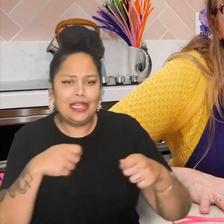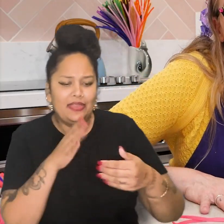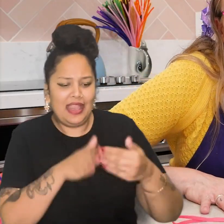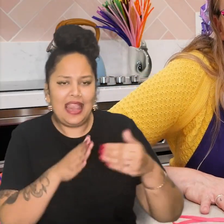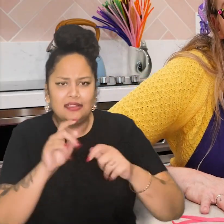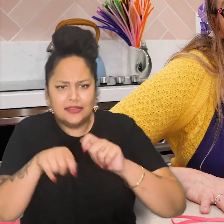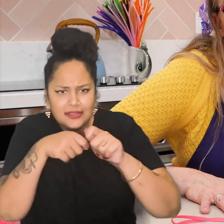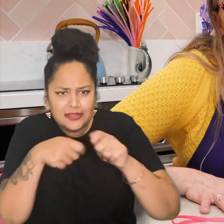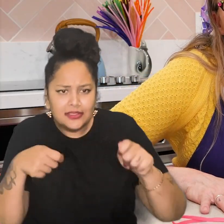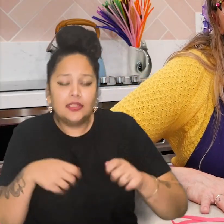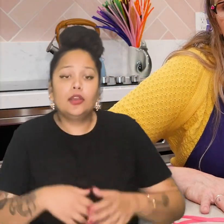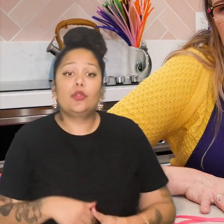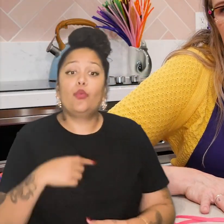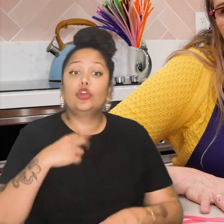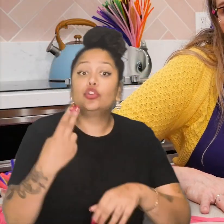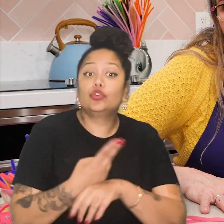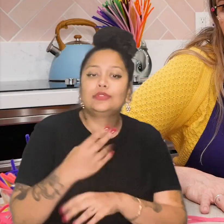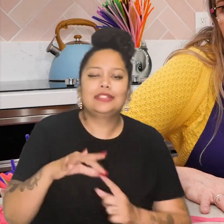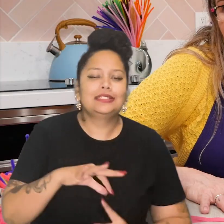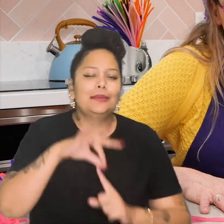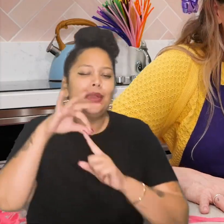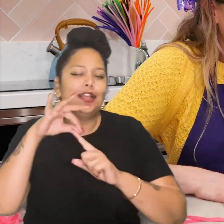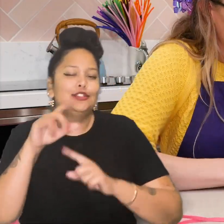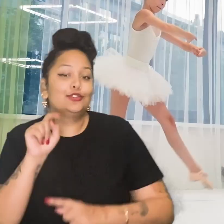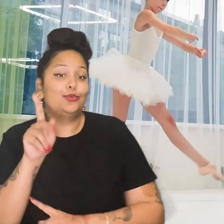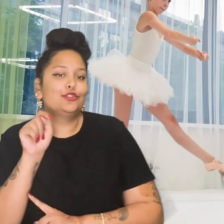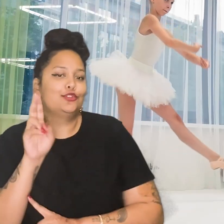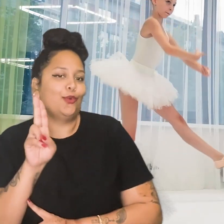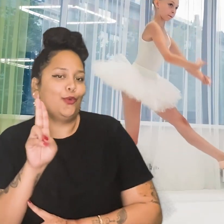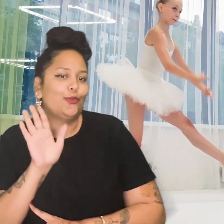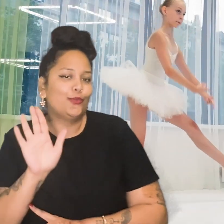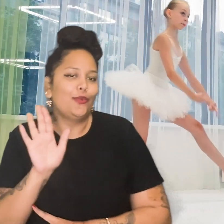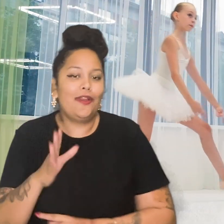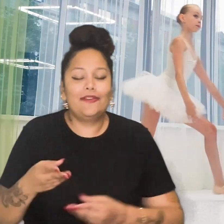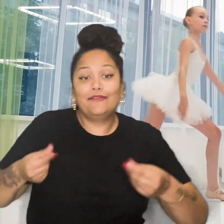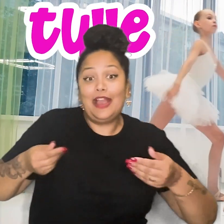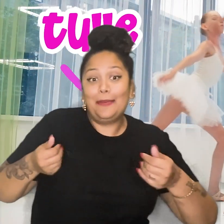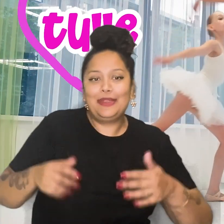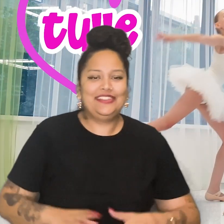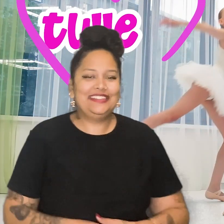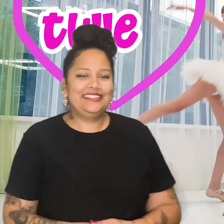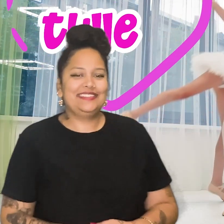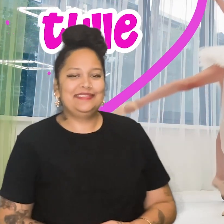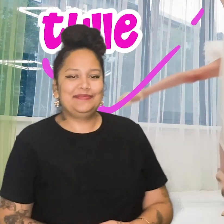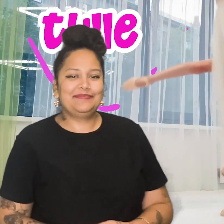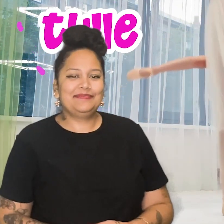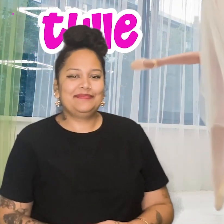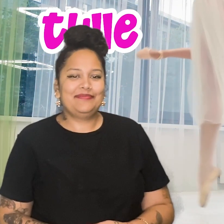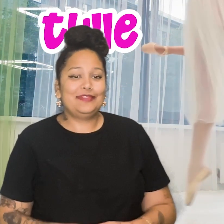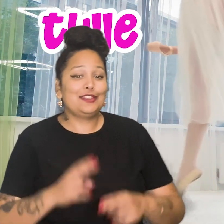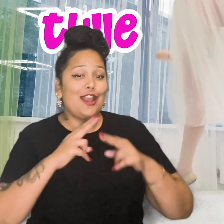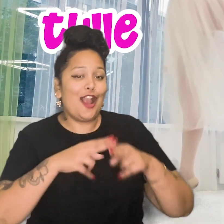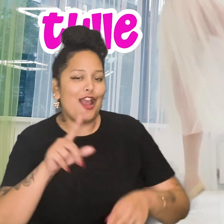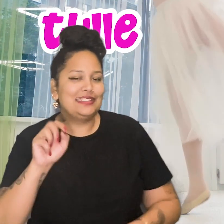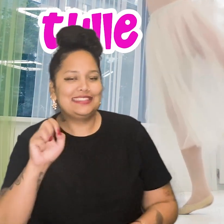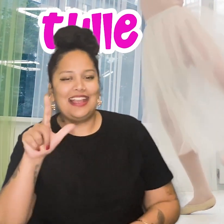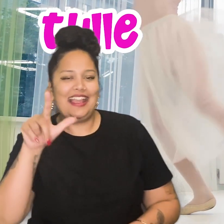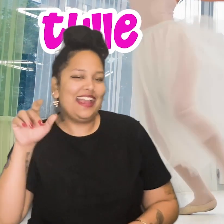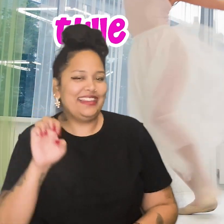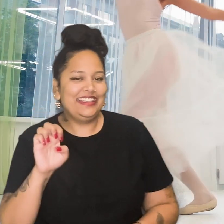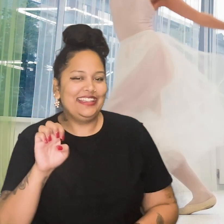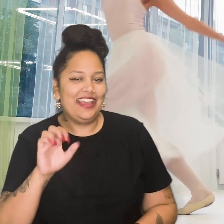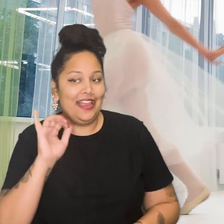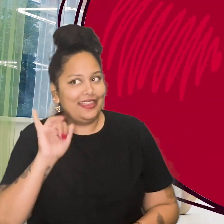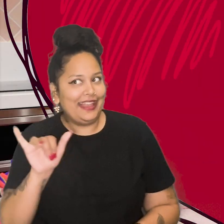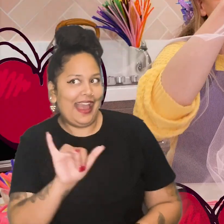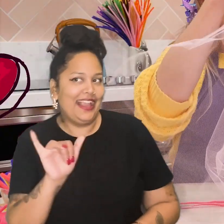use a special tutu fabric. It's called tulle, just like ballerinas